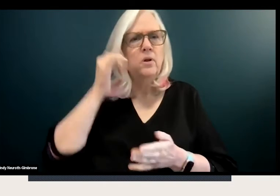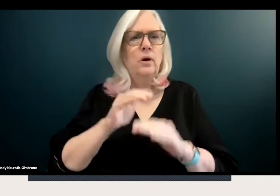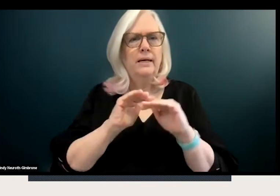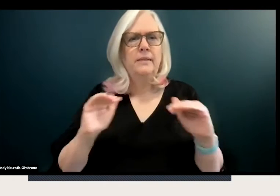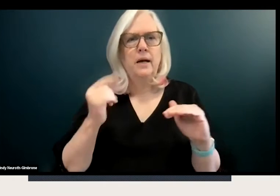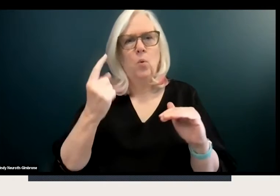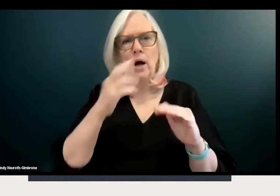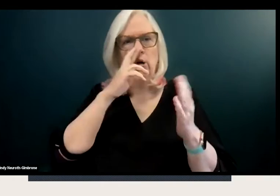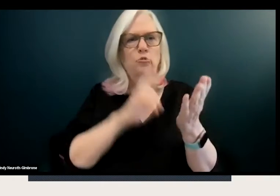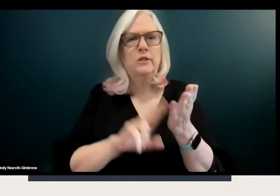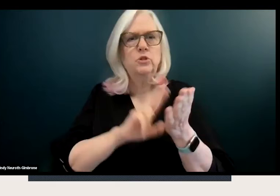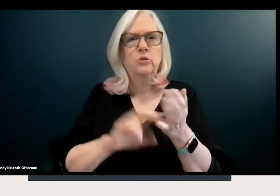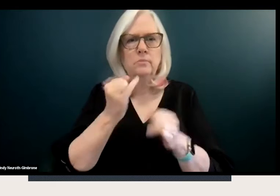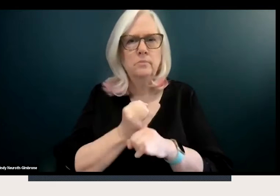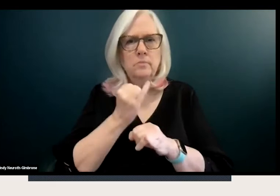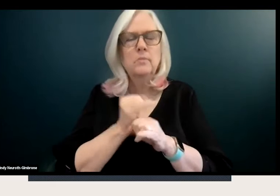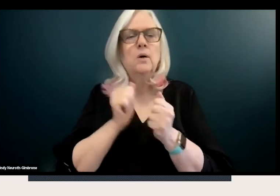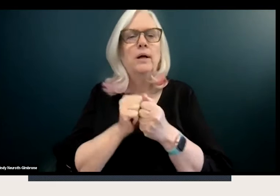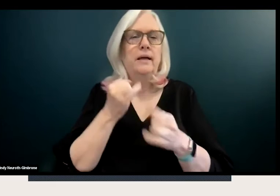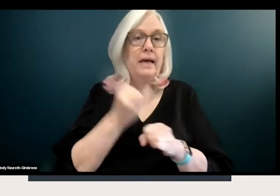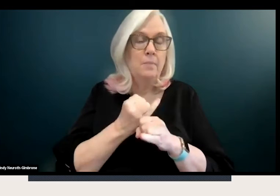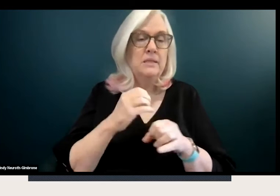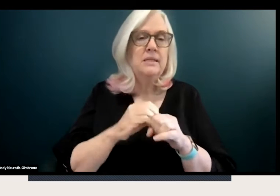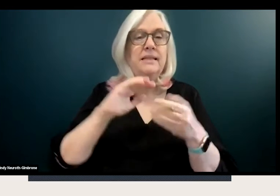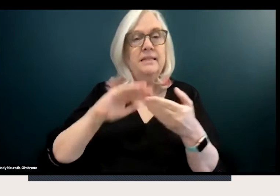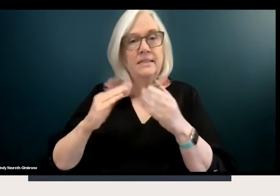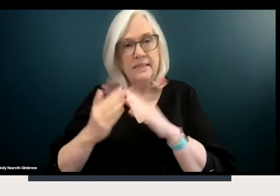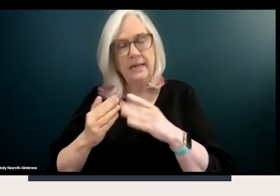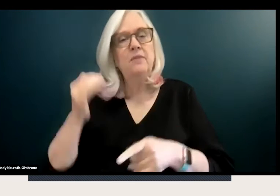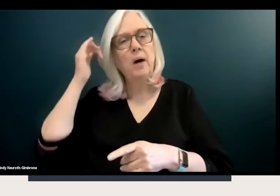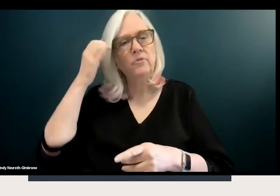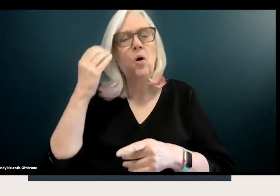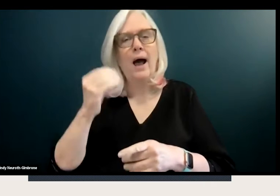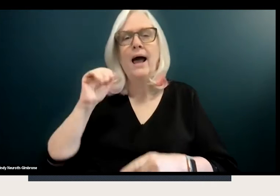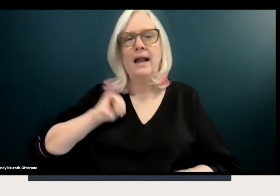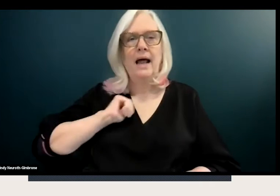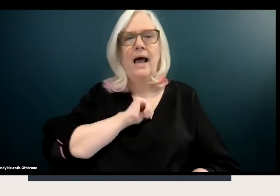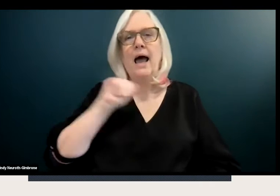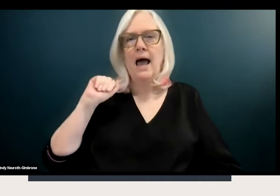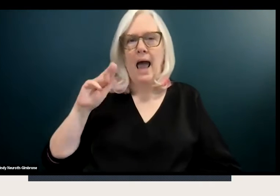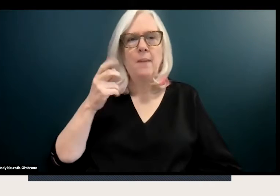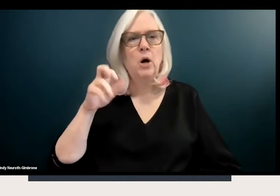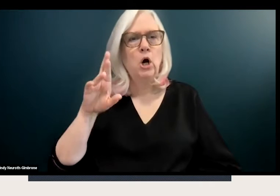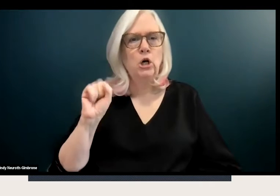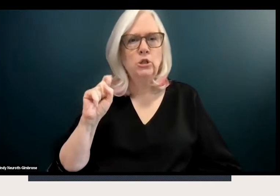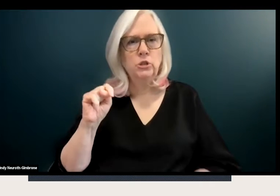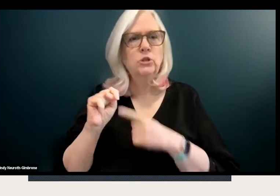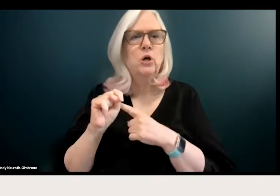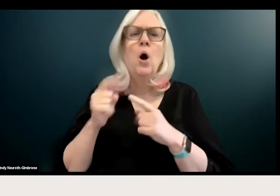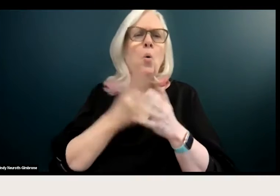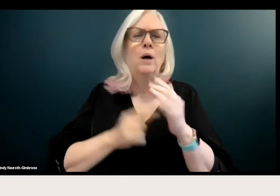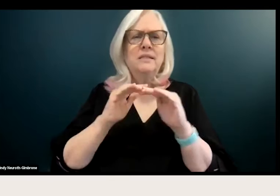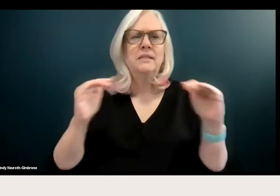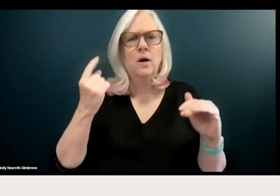with campuses in the city of Buffalo itself and in Amherst, which is actually where Brian and I are. What is a tier 1 research institute